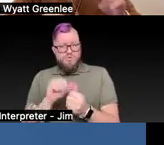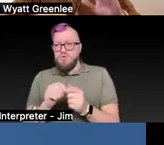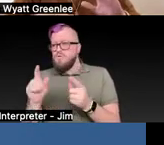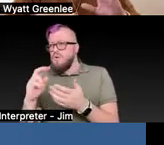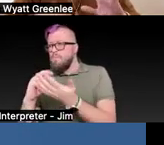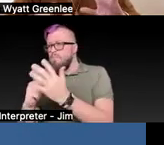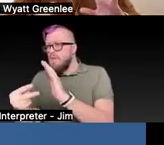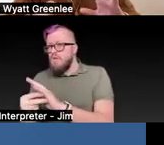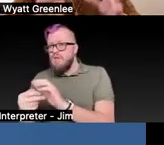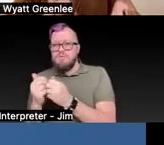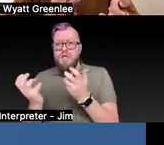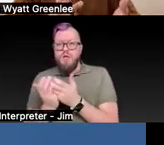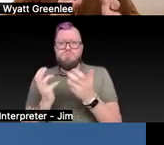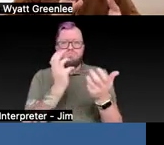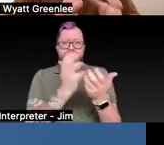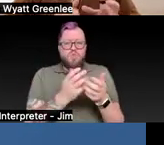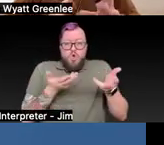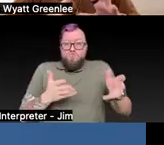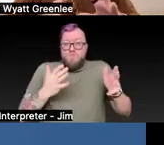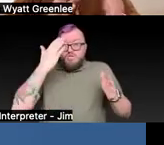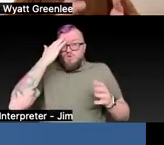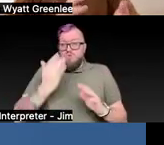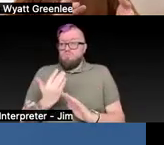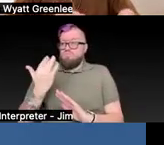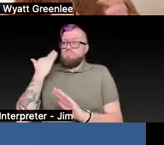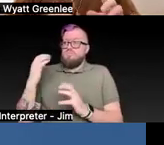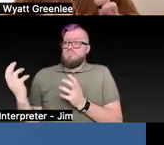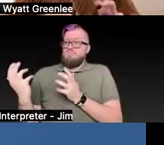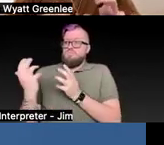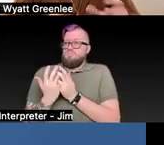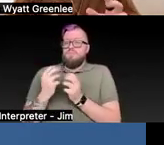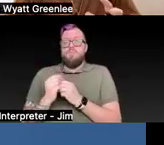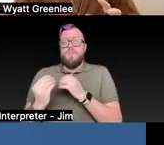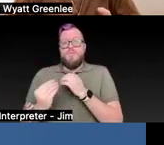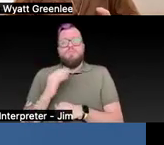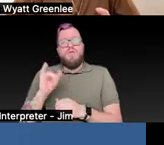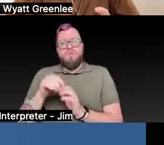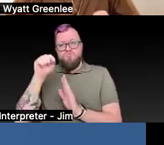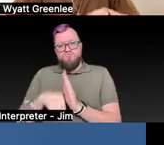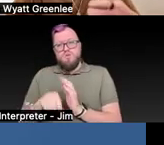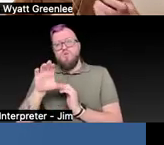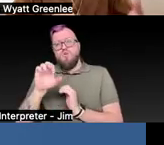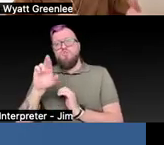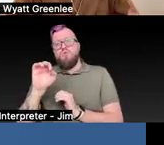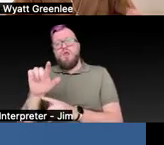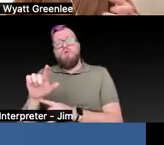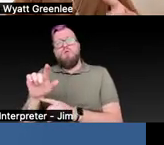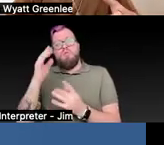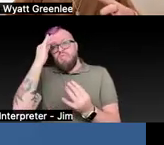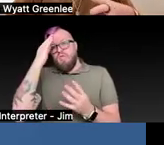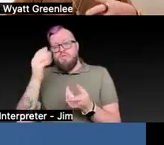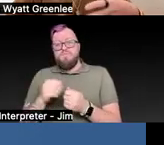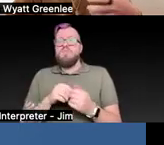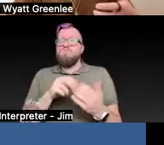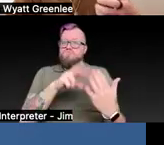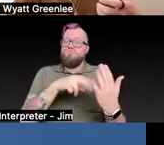they fit with what you already know about the past and what you think. So the critical thinking is an important part. I don't have it on here, but reading